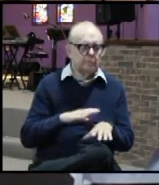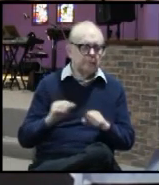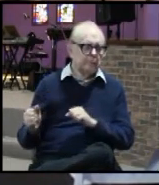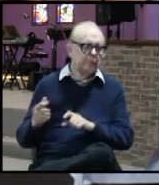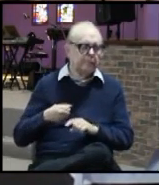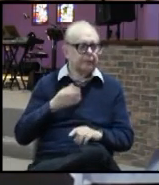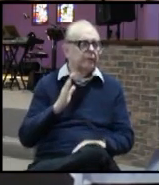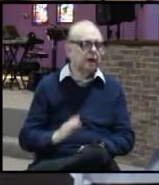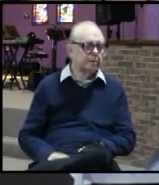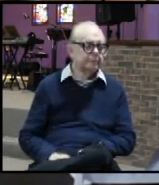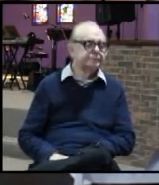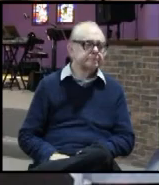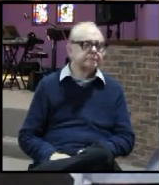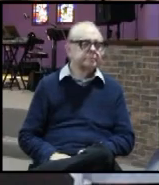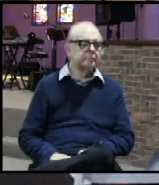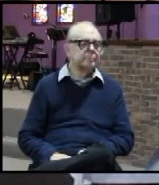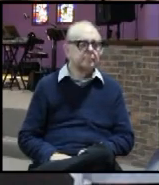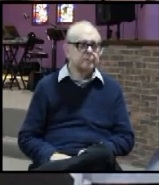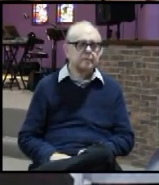Yes,